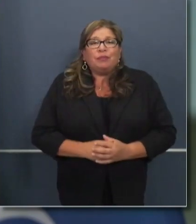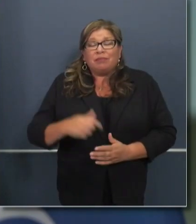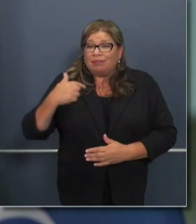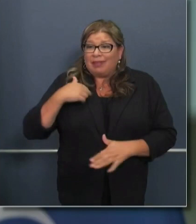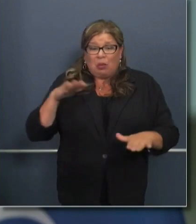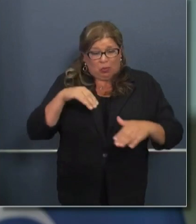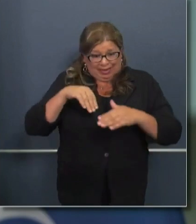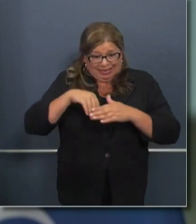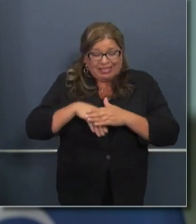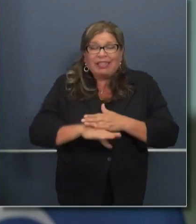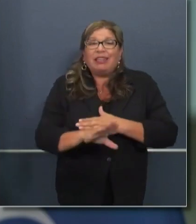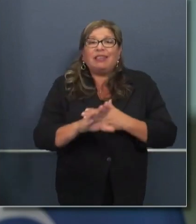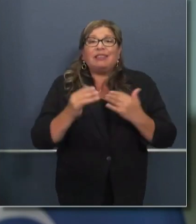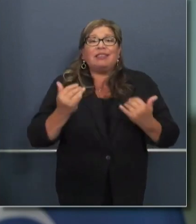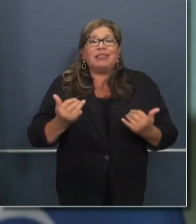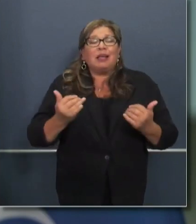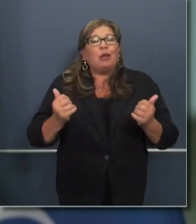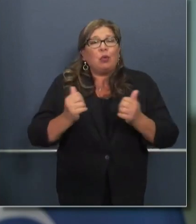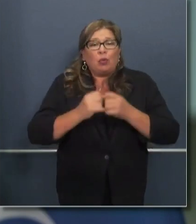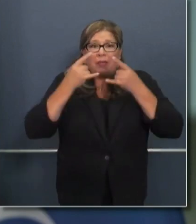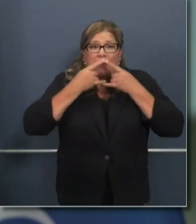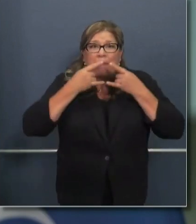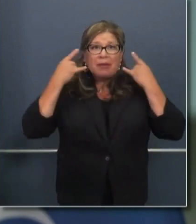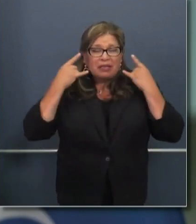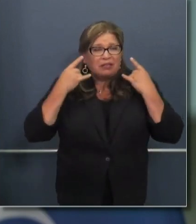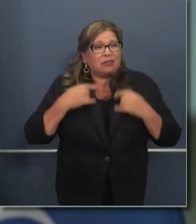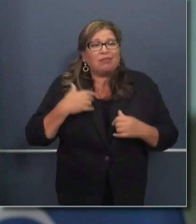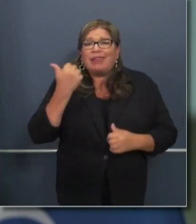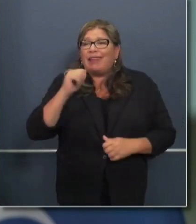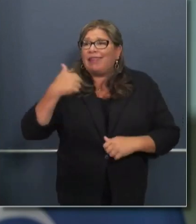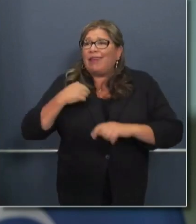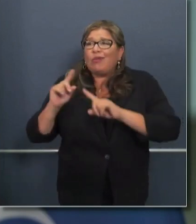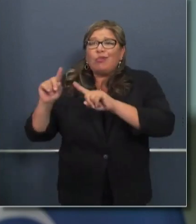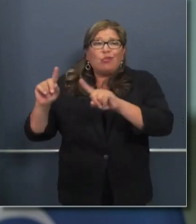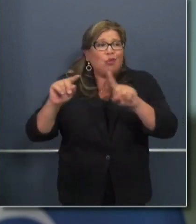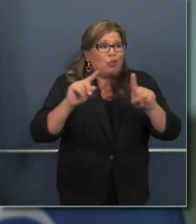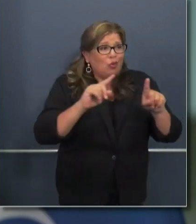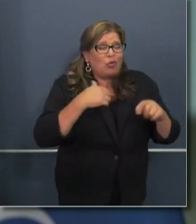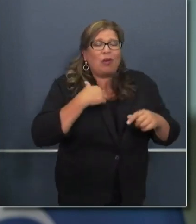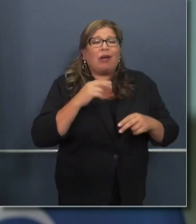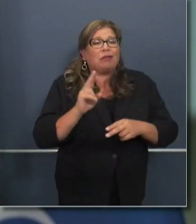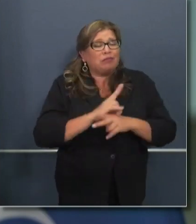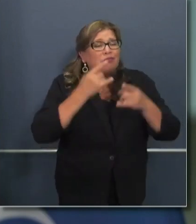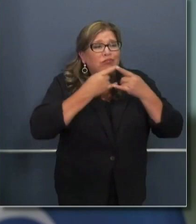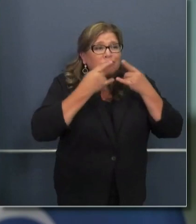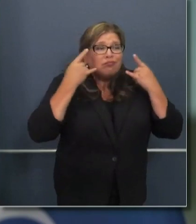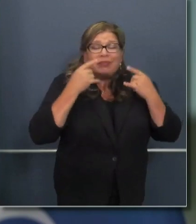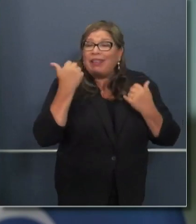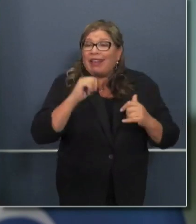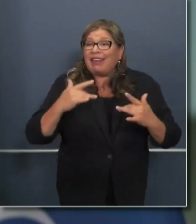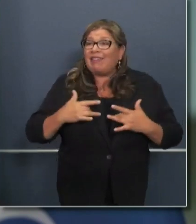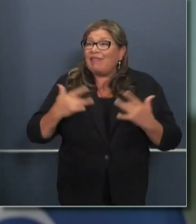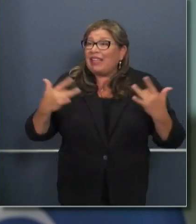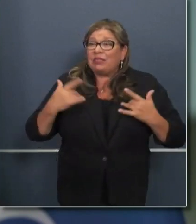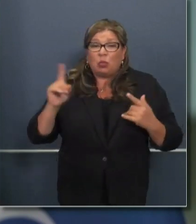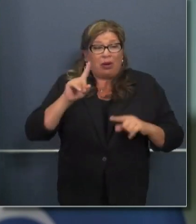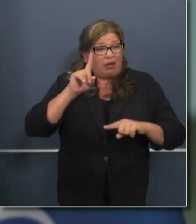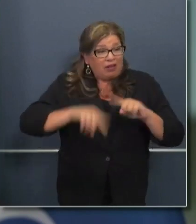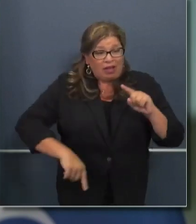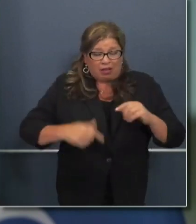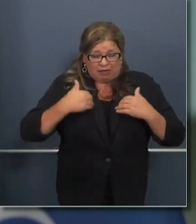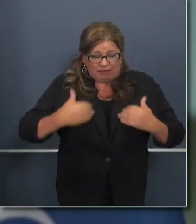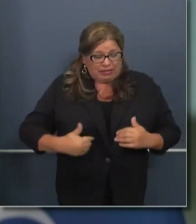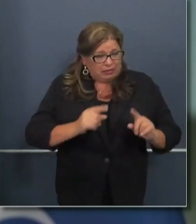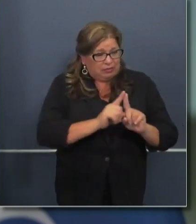covering. Wear that wherever I go publicly, events where I cannot socially distance, physically